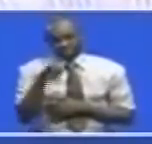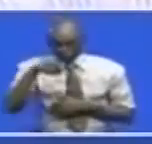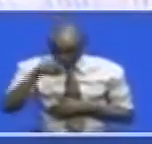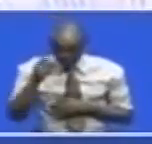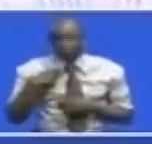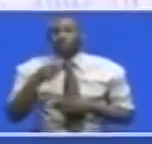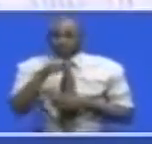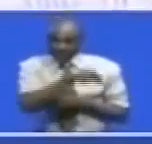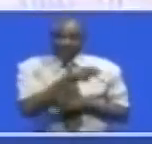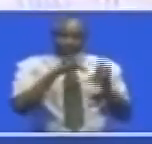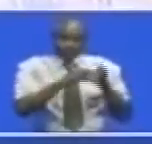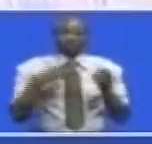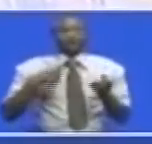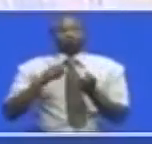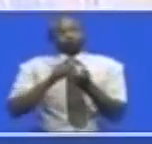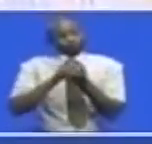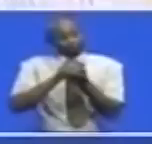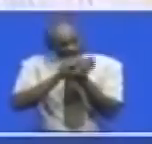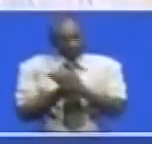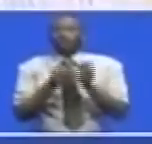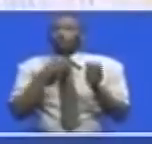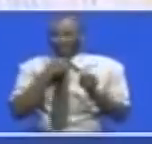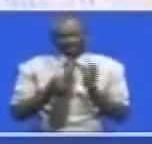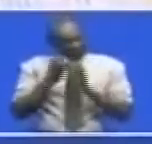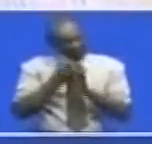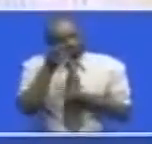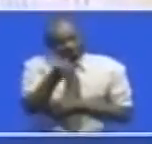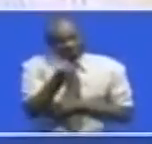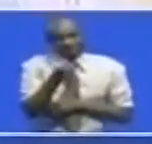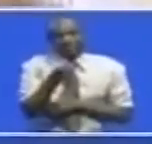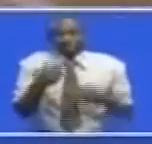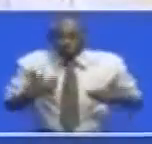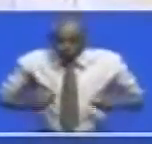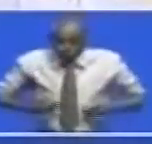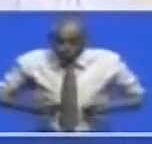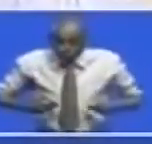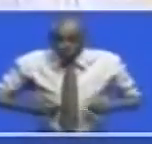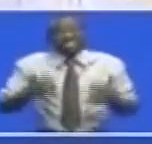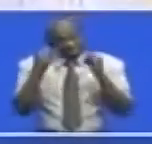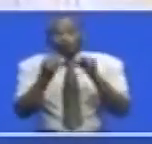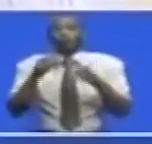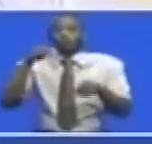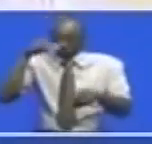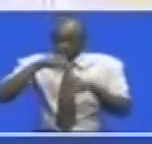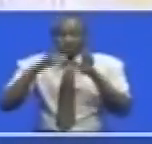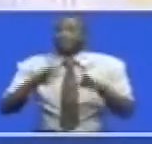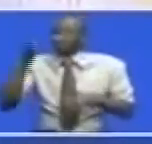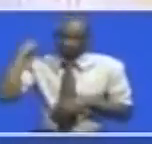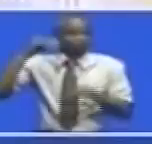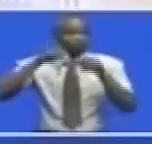spearheading change, and they are the most impatient in demanding change. The youth, the new voters, some of them have never voted